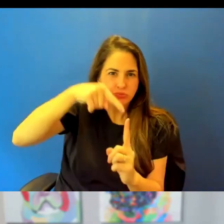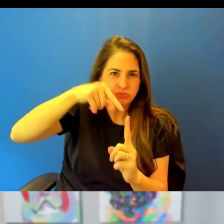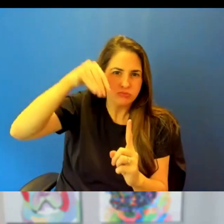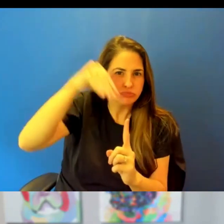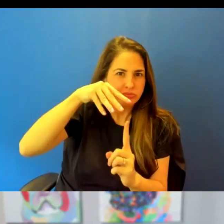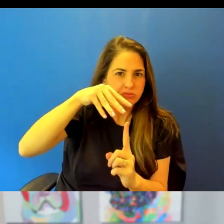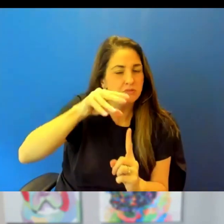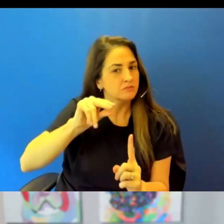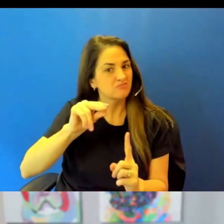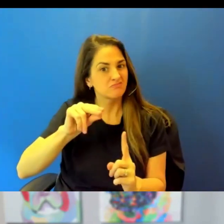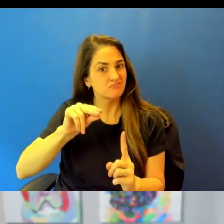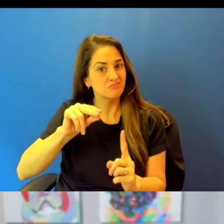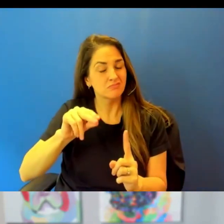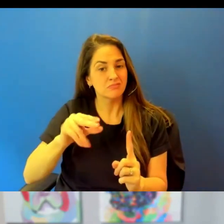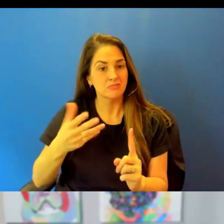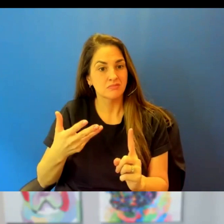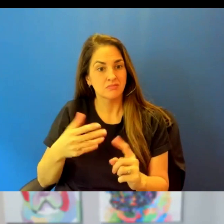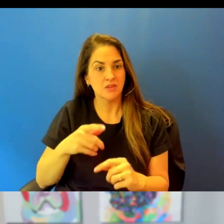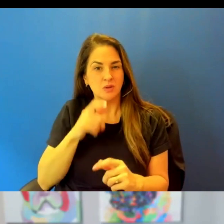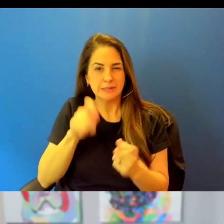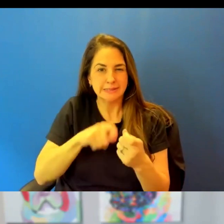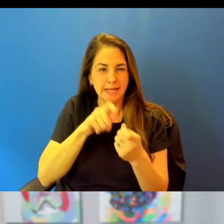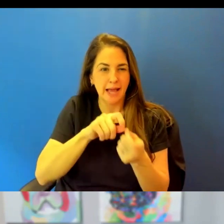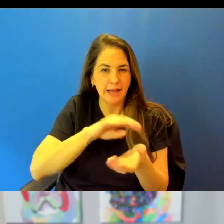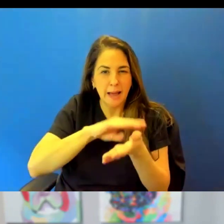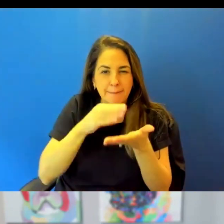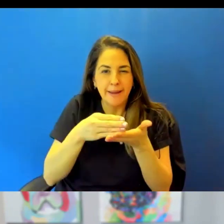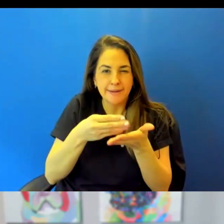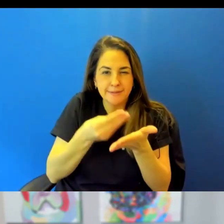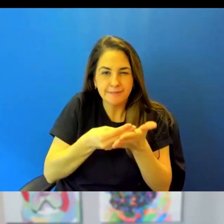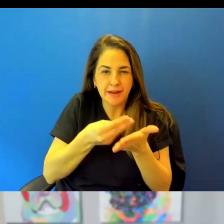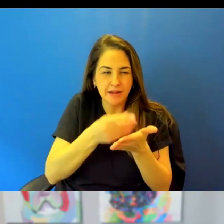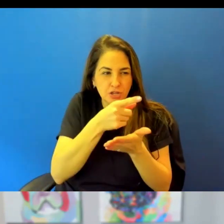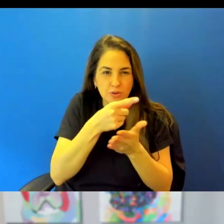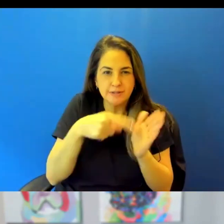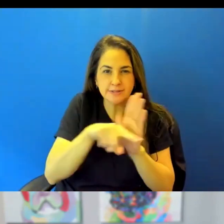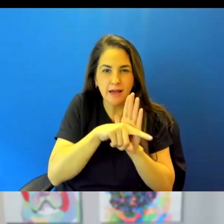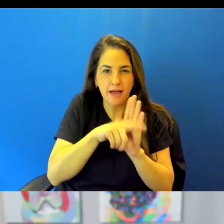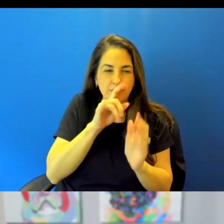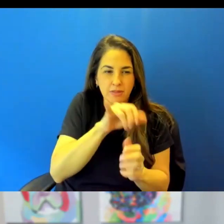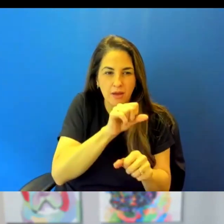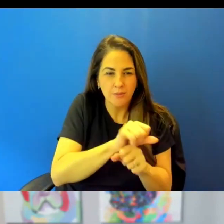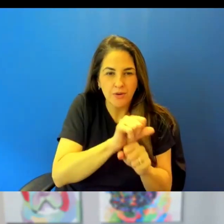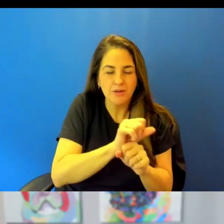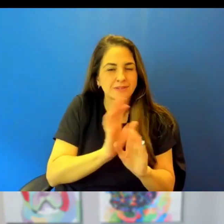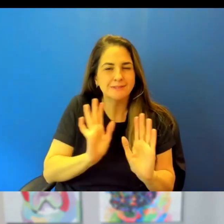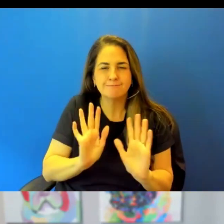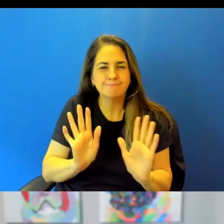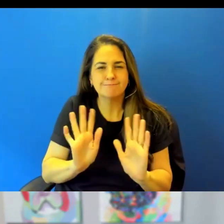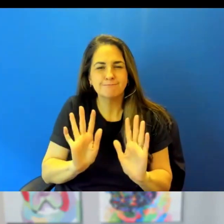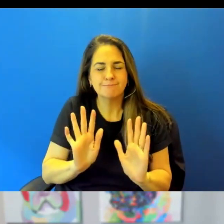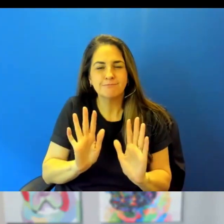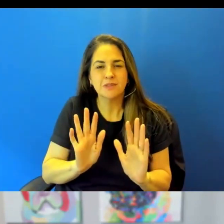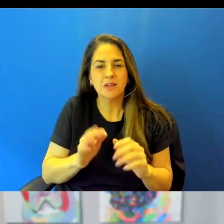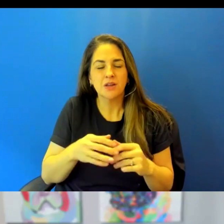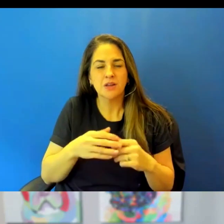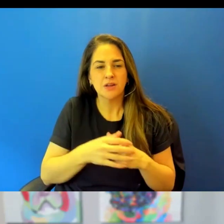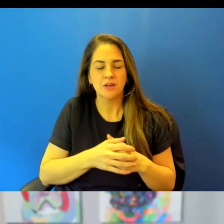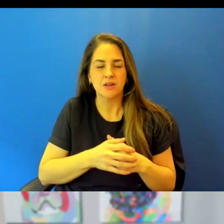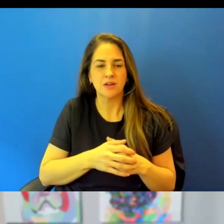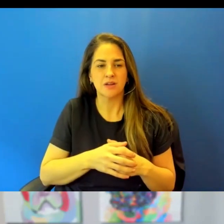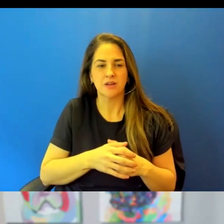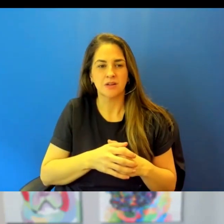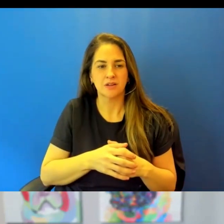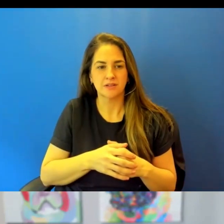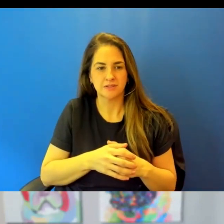the, exact amount in dollars you assigned for this work, because to determine,